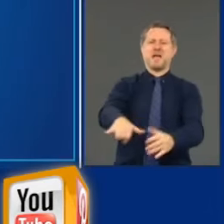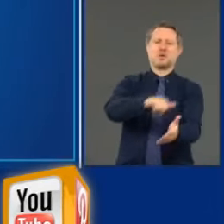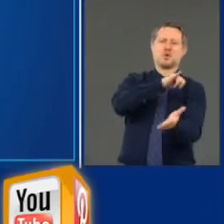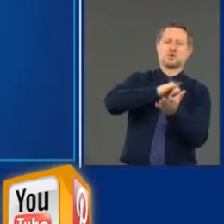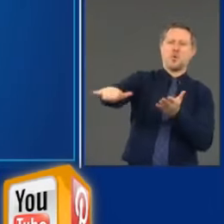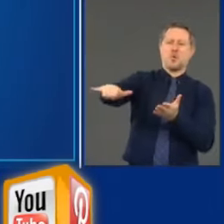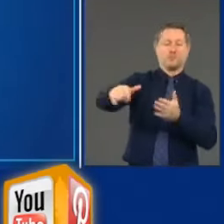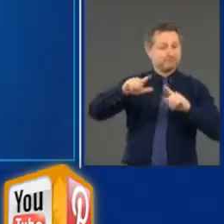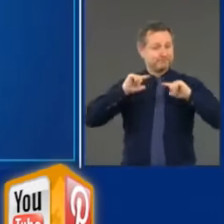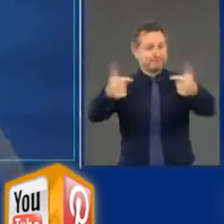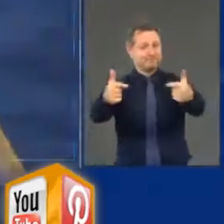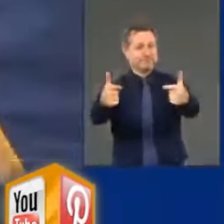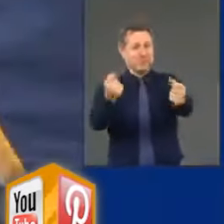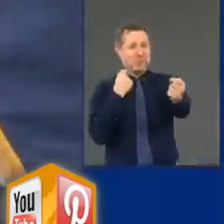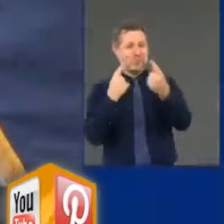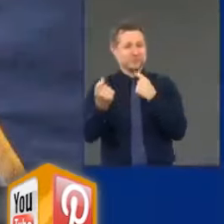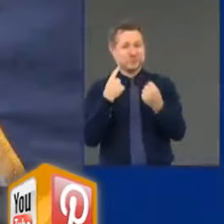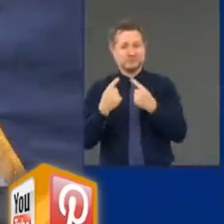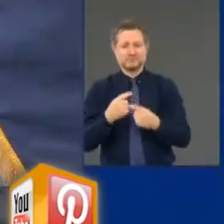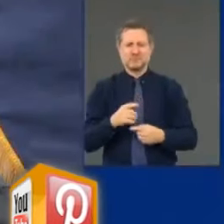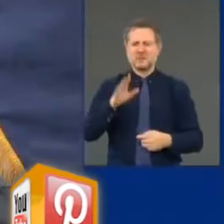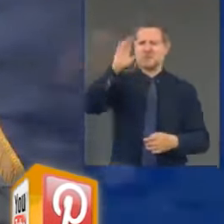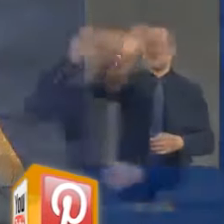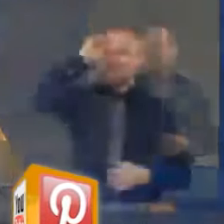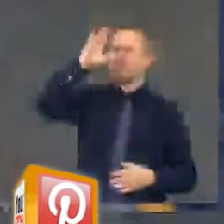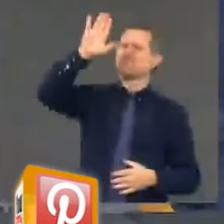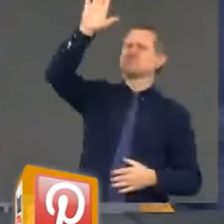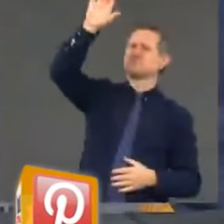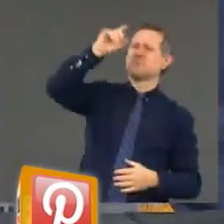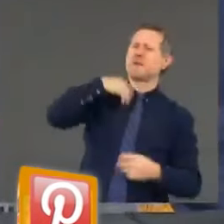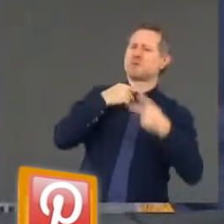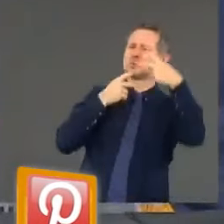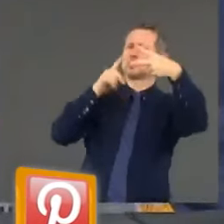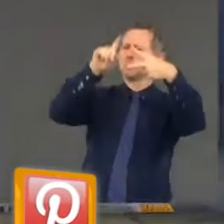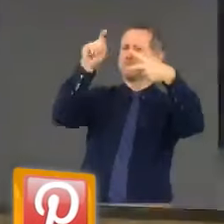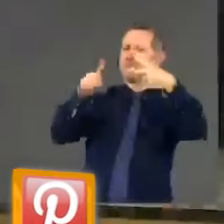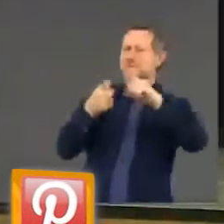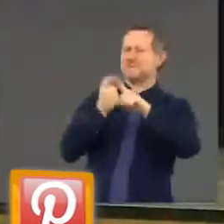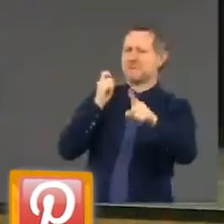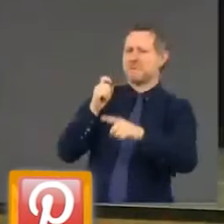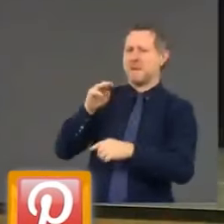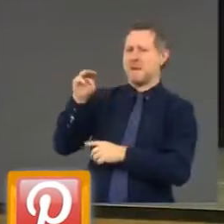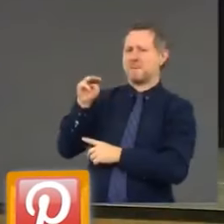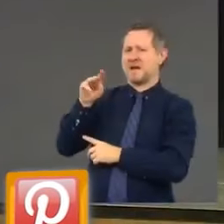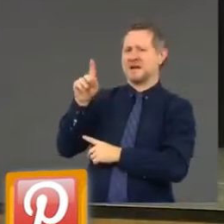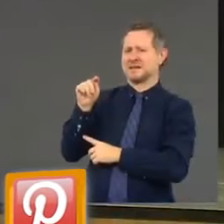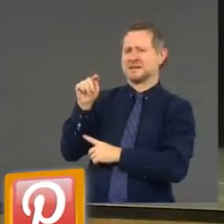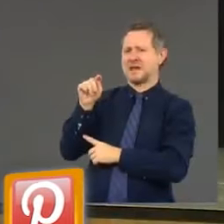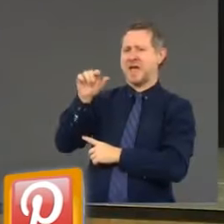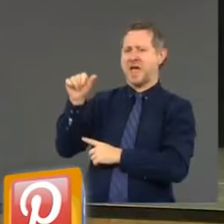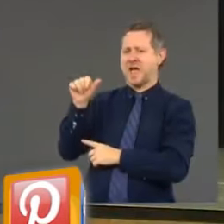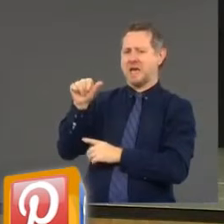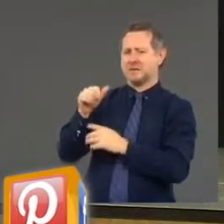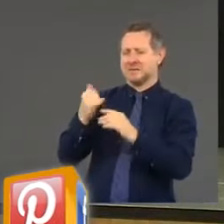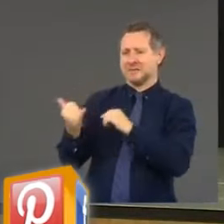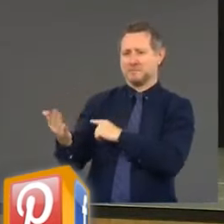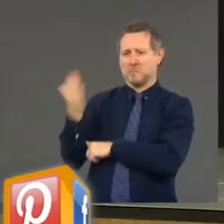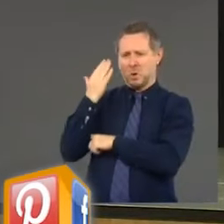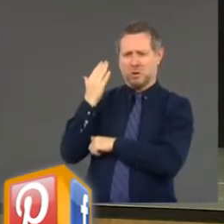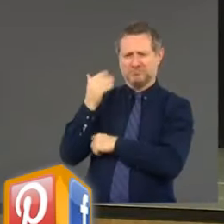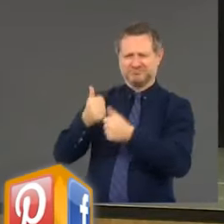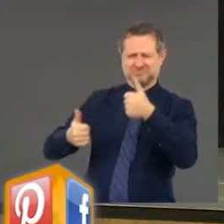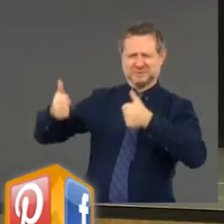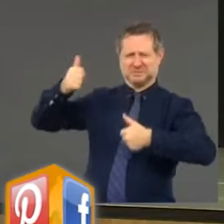Questions? Governor, two questions. First, from the MTA. This morning, MTA executives were asked about